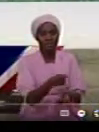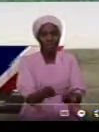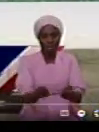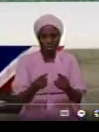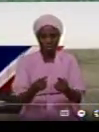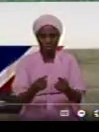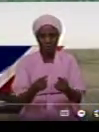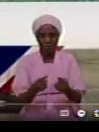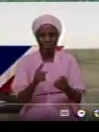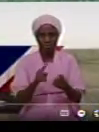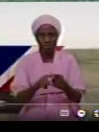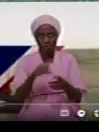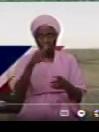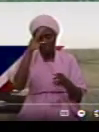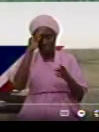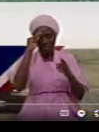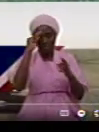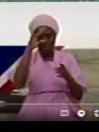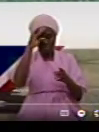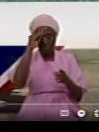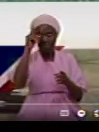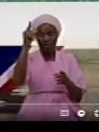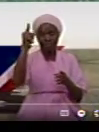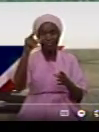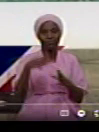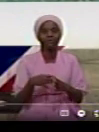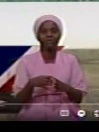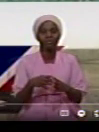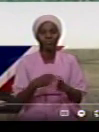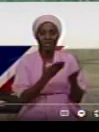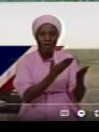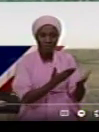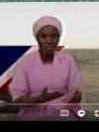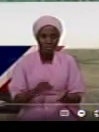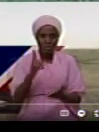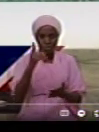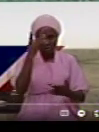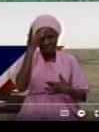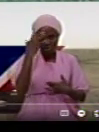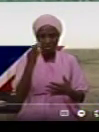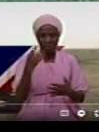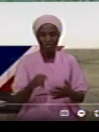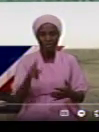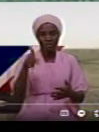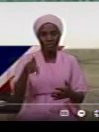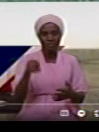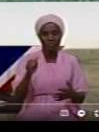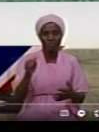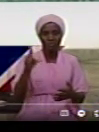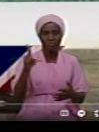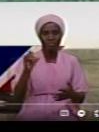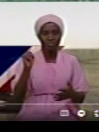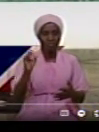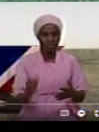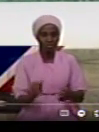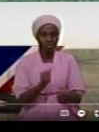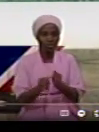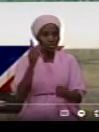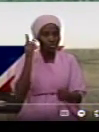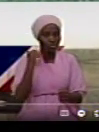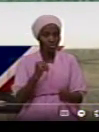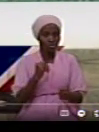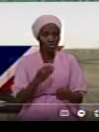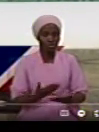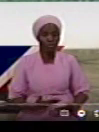one sick of the palsy, which was born of four, And